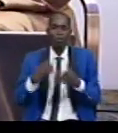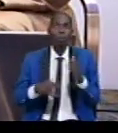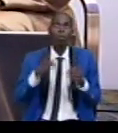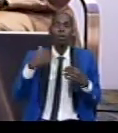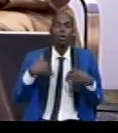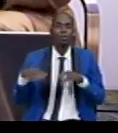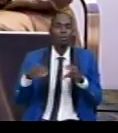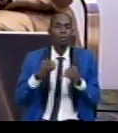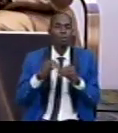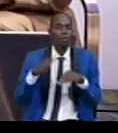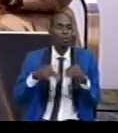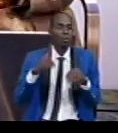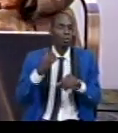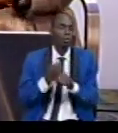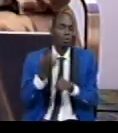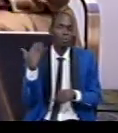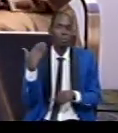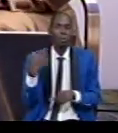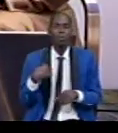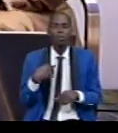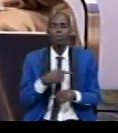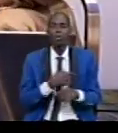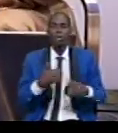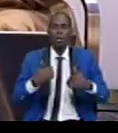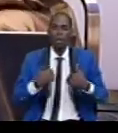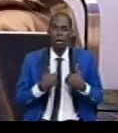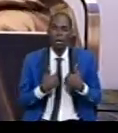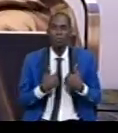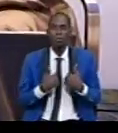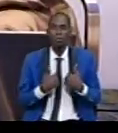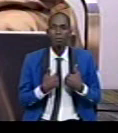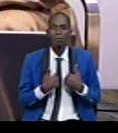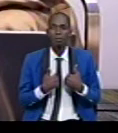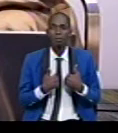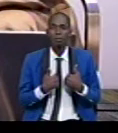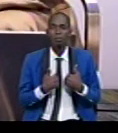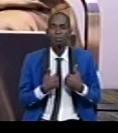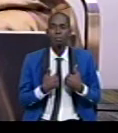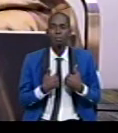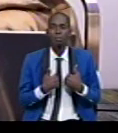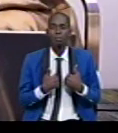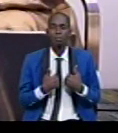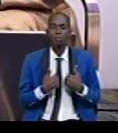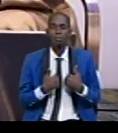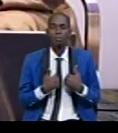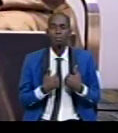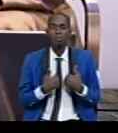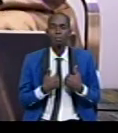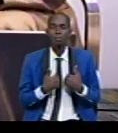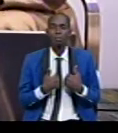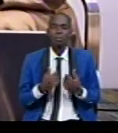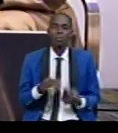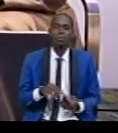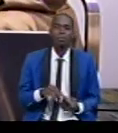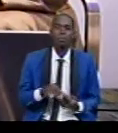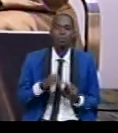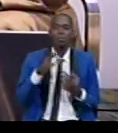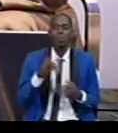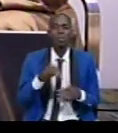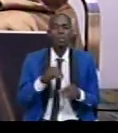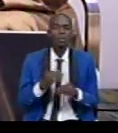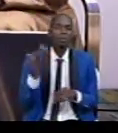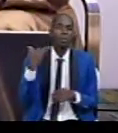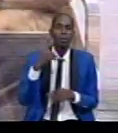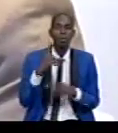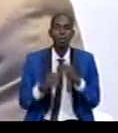1 year. We've actually had the crusade for 2 years now, and specifically in the last